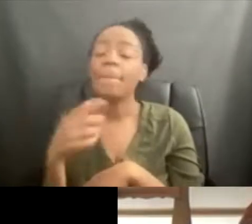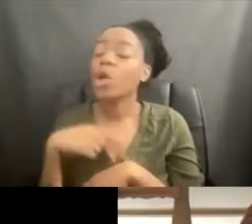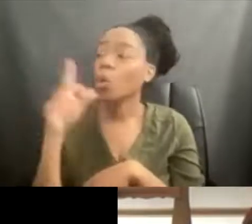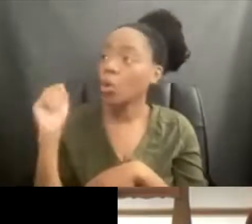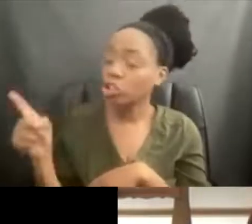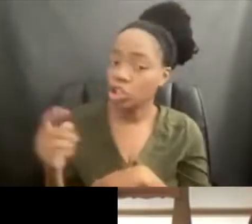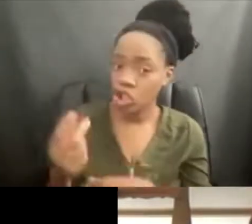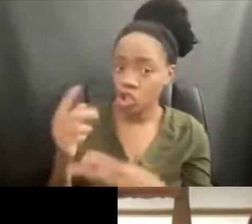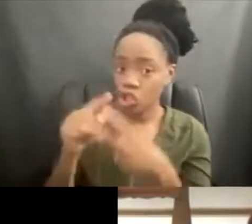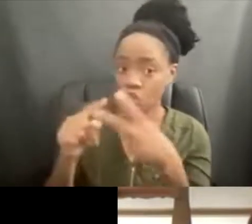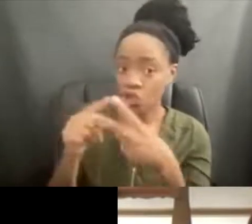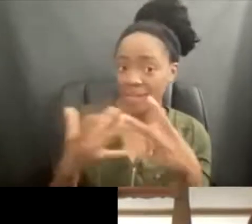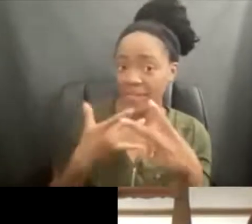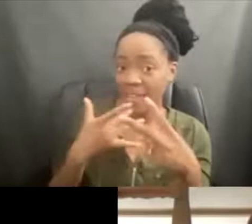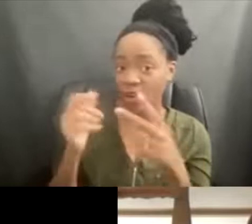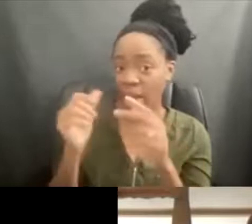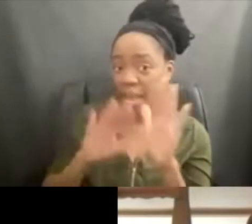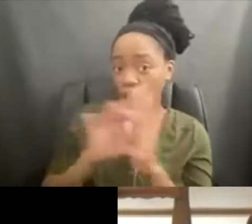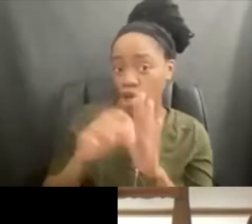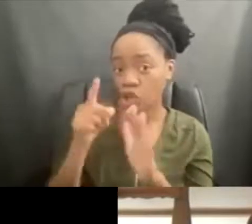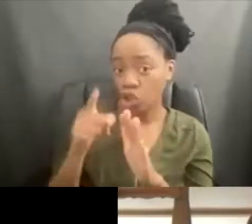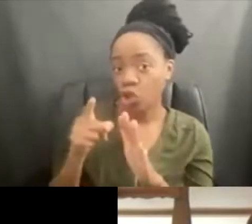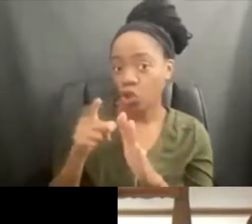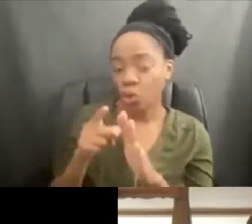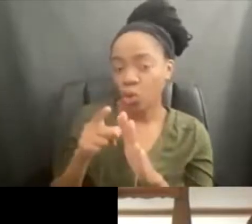of your favorite characters that you play on TV?